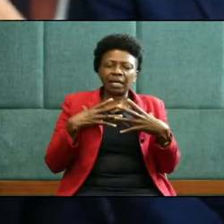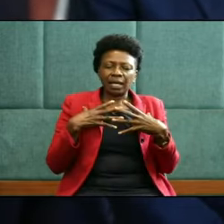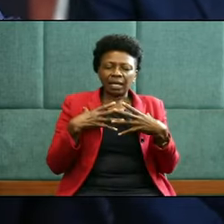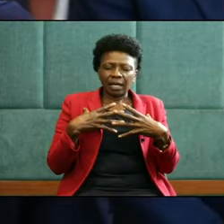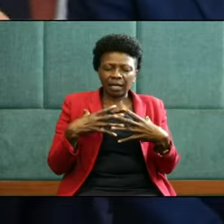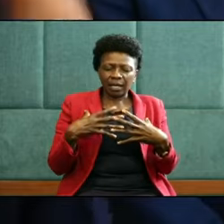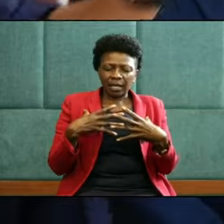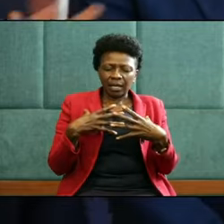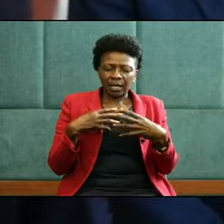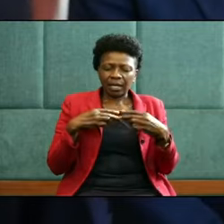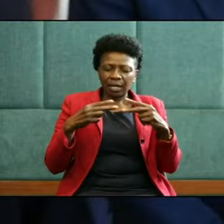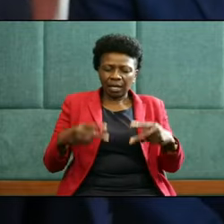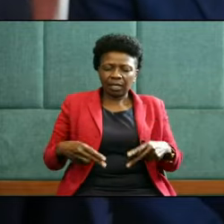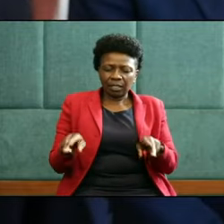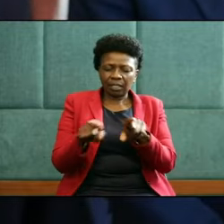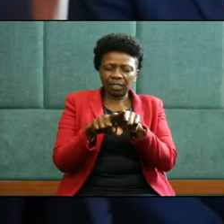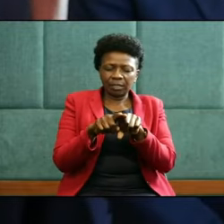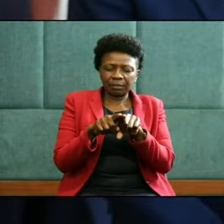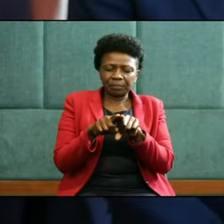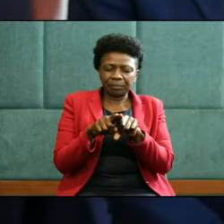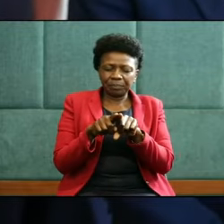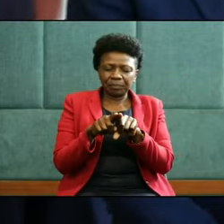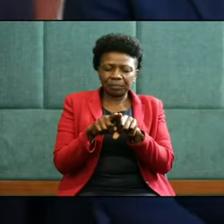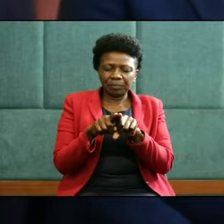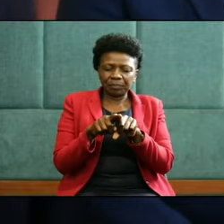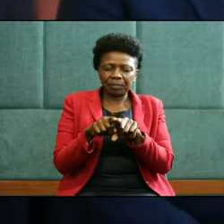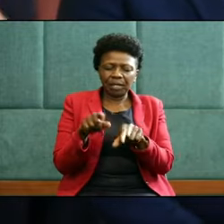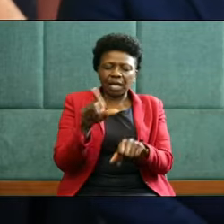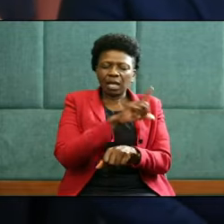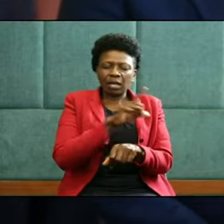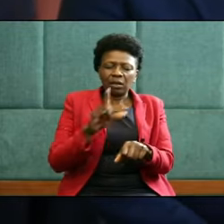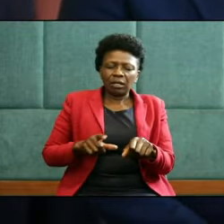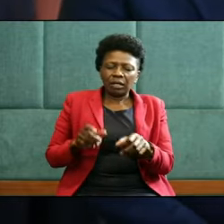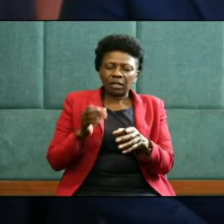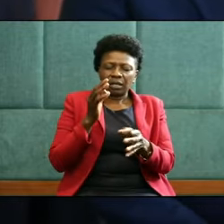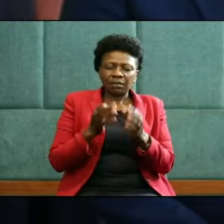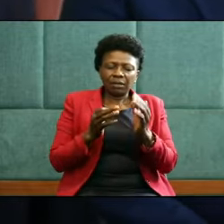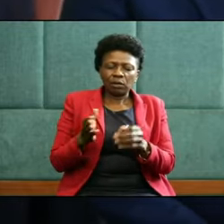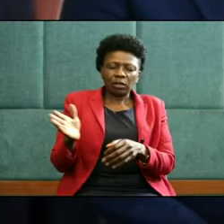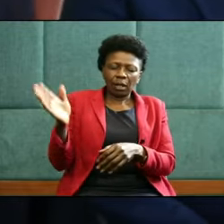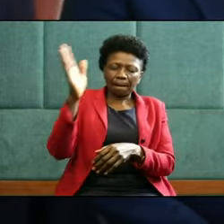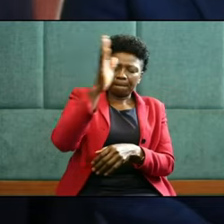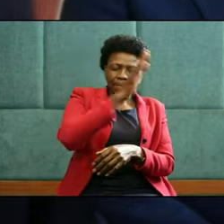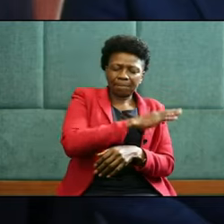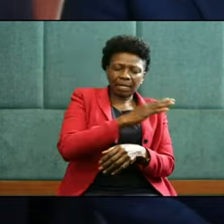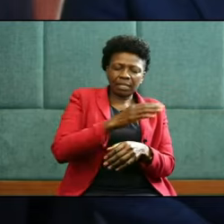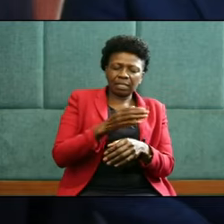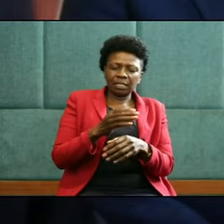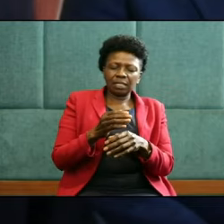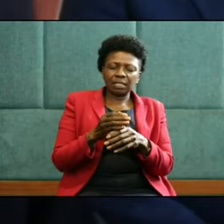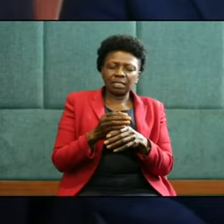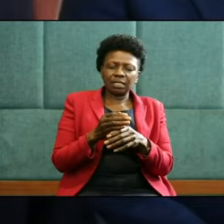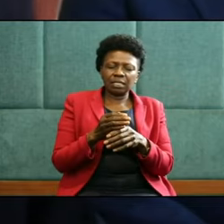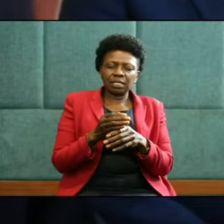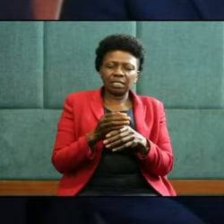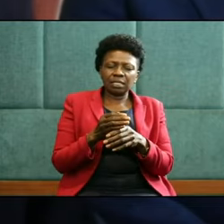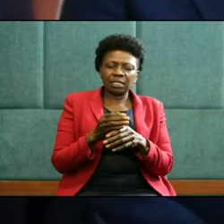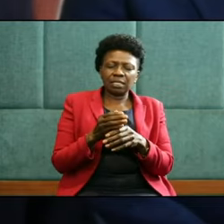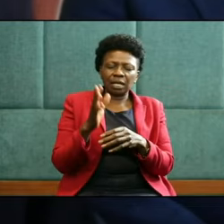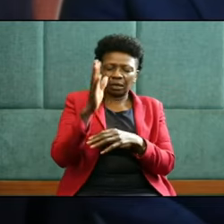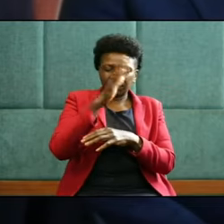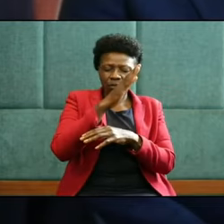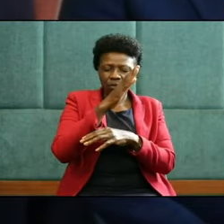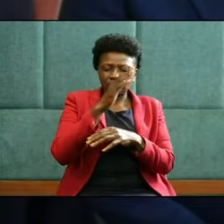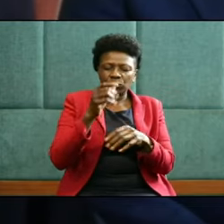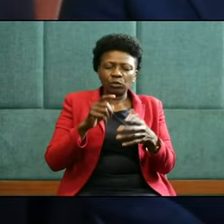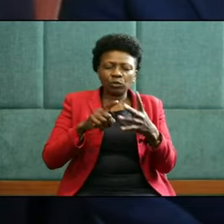going to participate in all dimensions. And Lord, even as we return in the afternoon, to pray deeper and to study